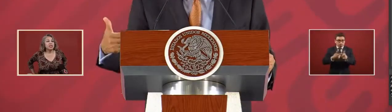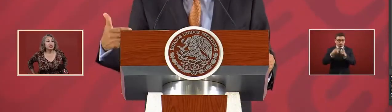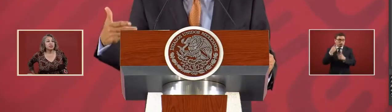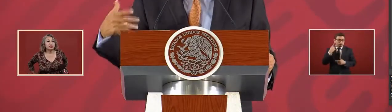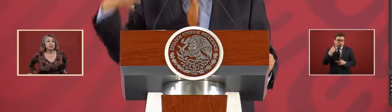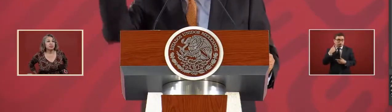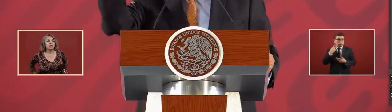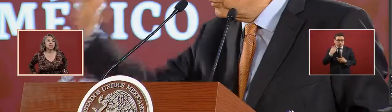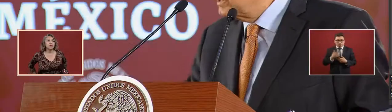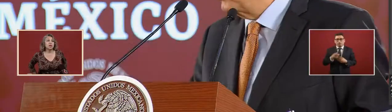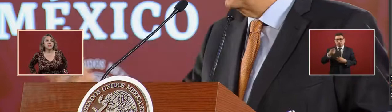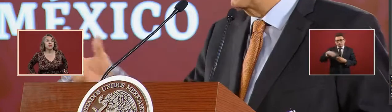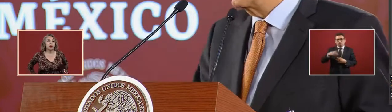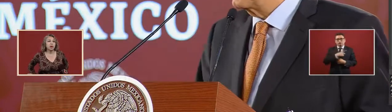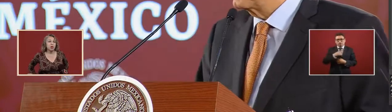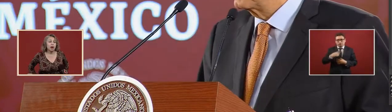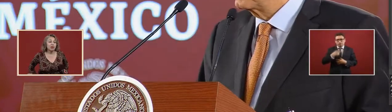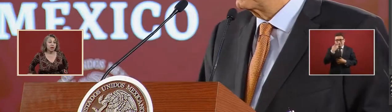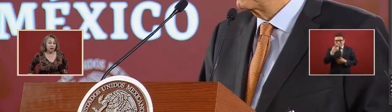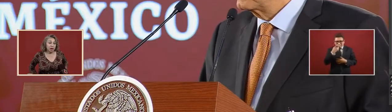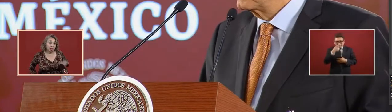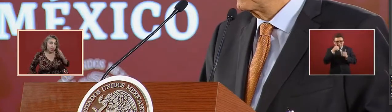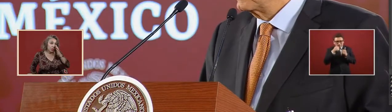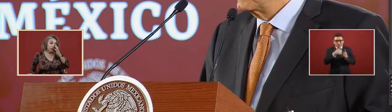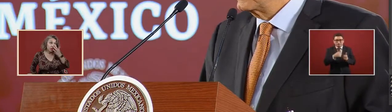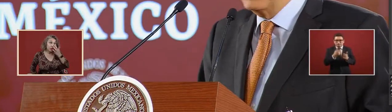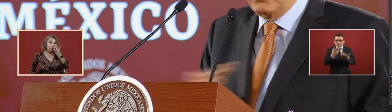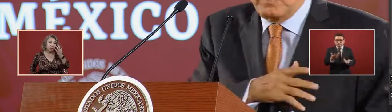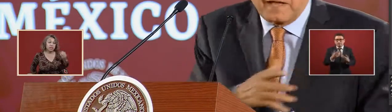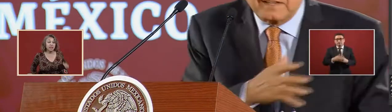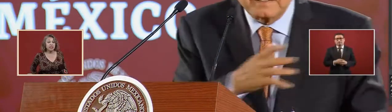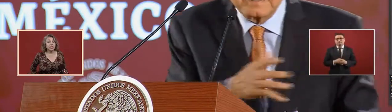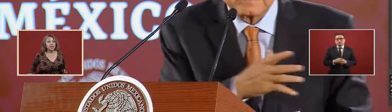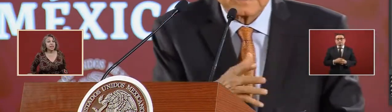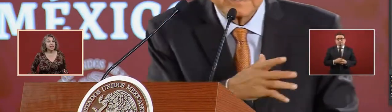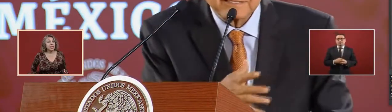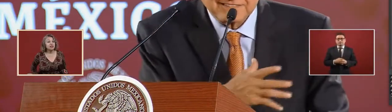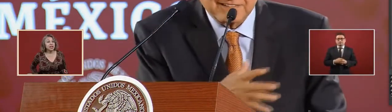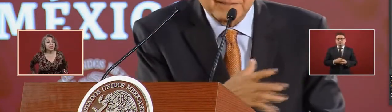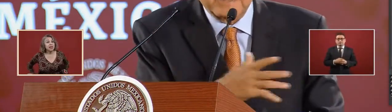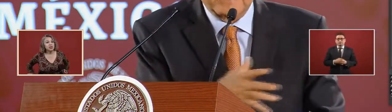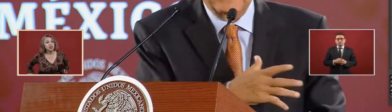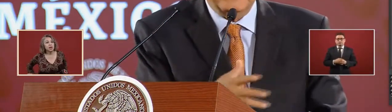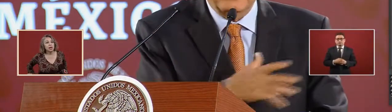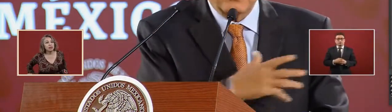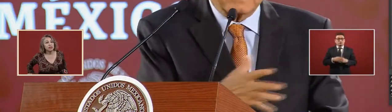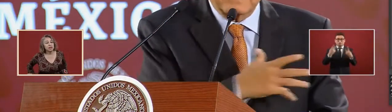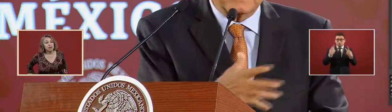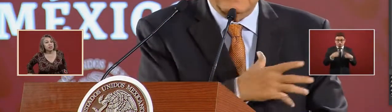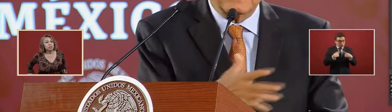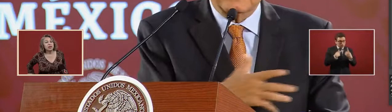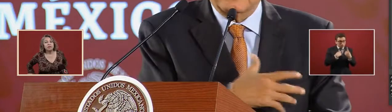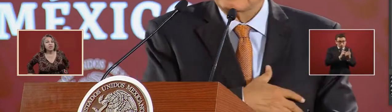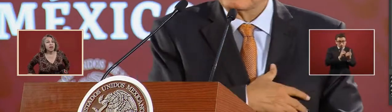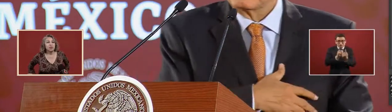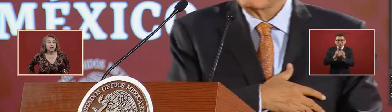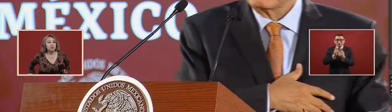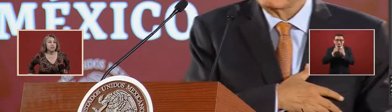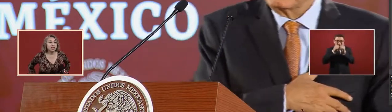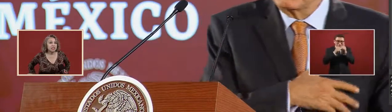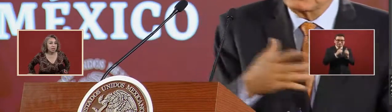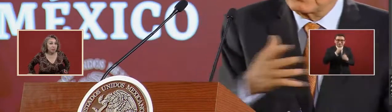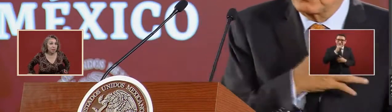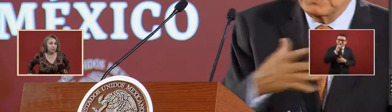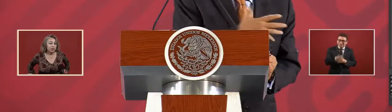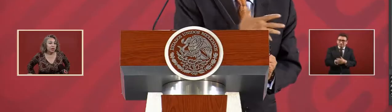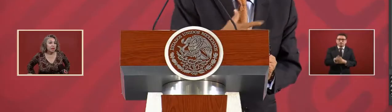política, need to, pues those that want to eso, require, that want to go into si politics, no van, they need to take that into gente, account. Si no but gente, if you're not going to